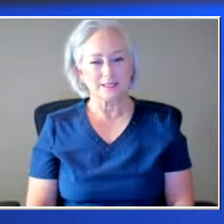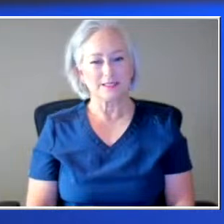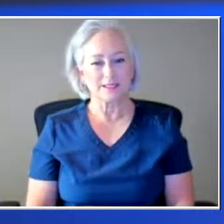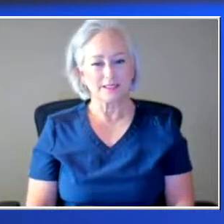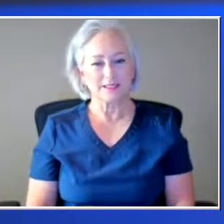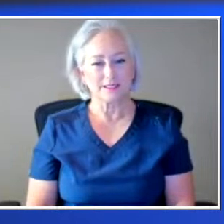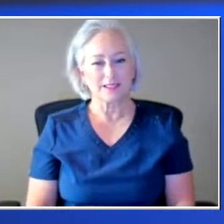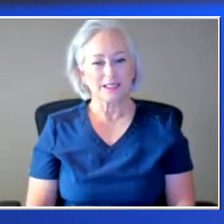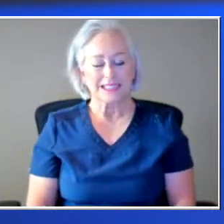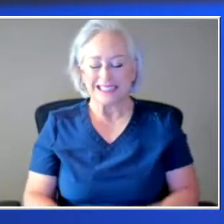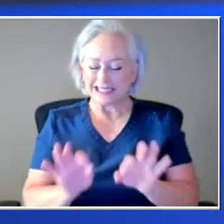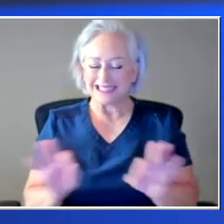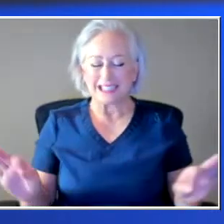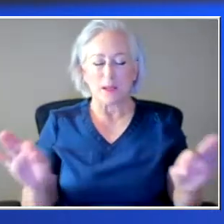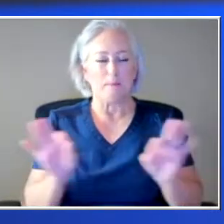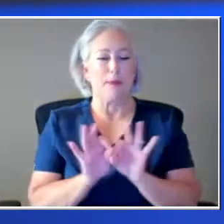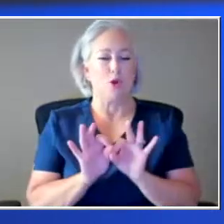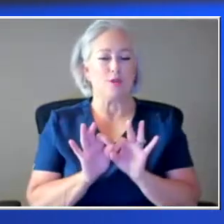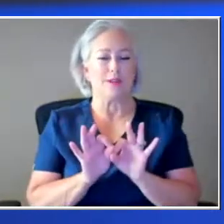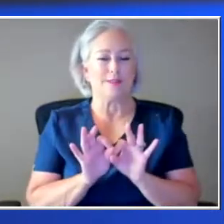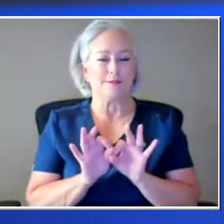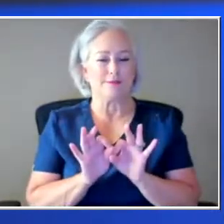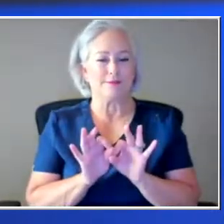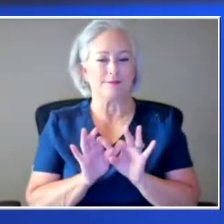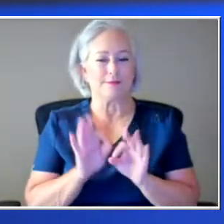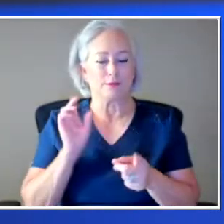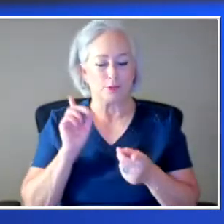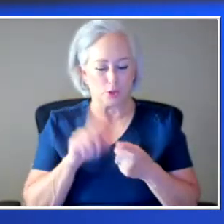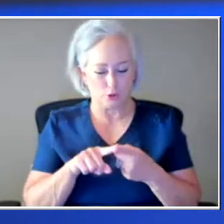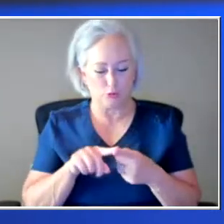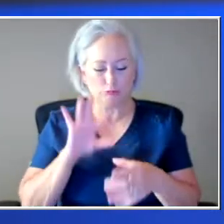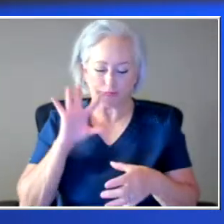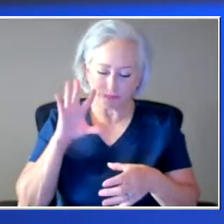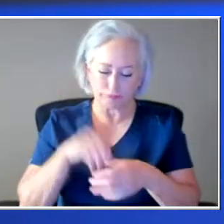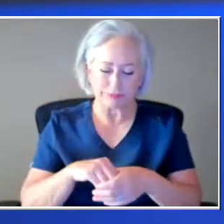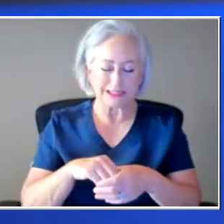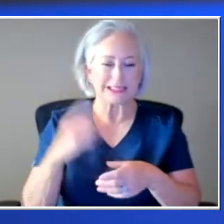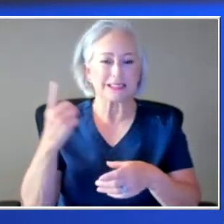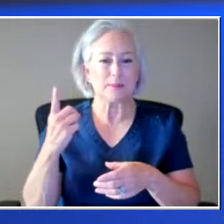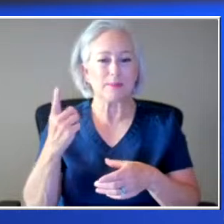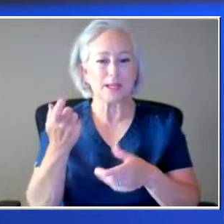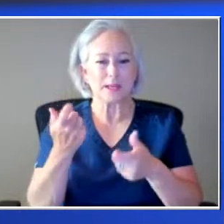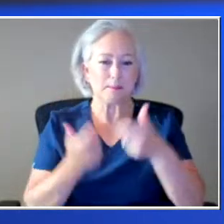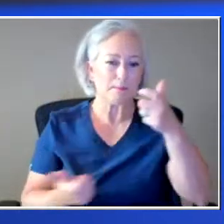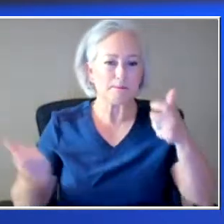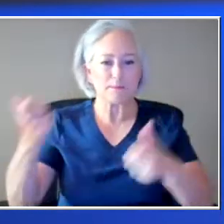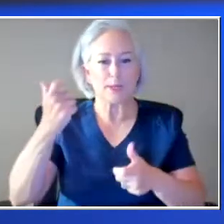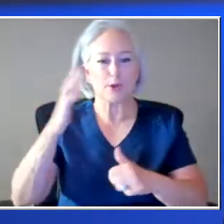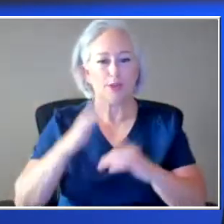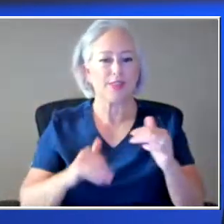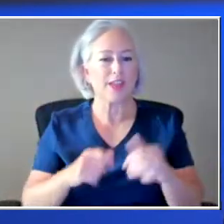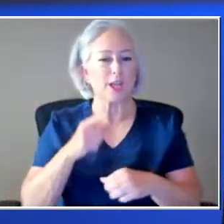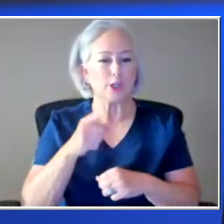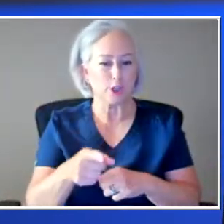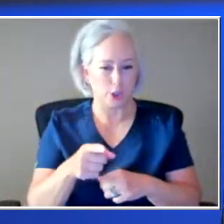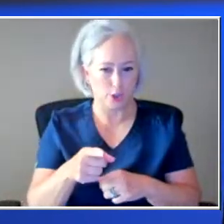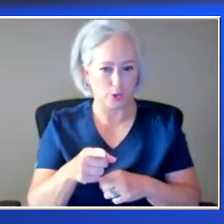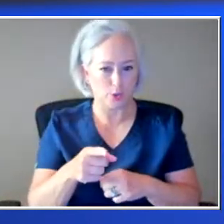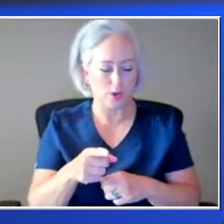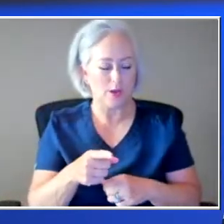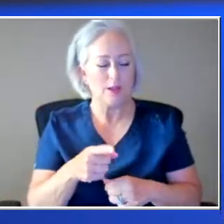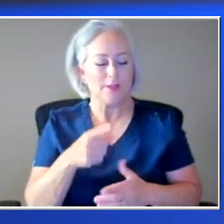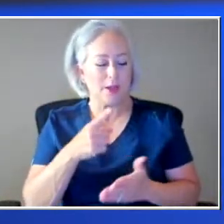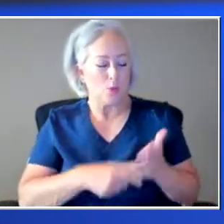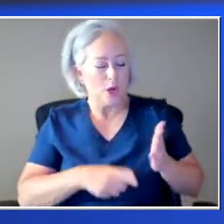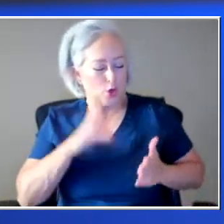imperative. It's crucial to be part of something bigger than you, bigger than what multiple myeloma is in your life. And